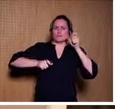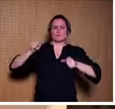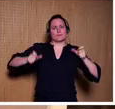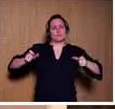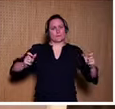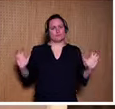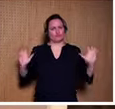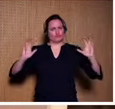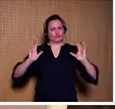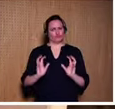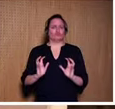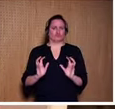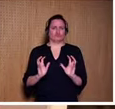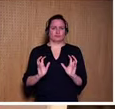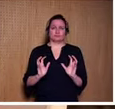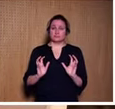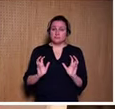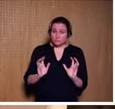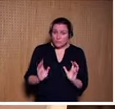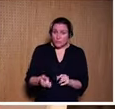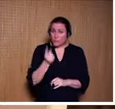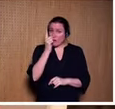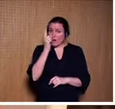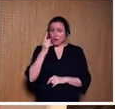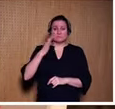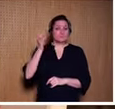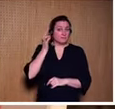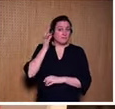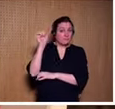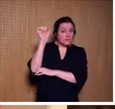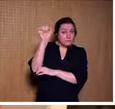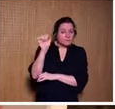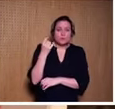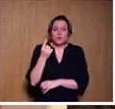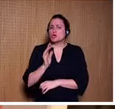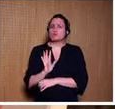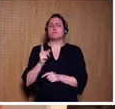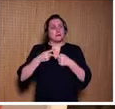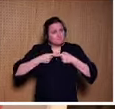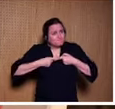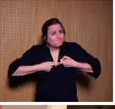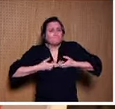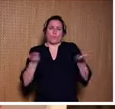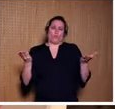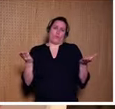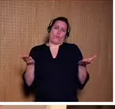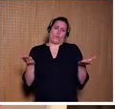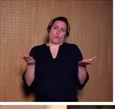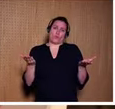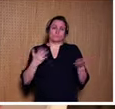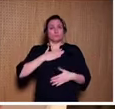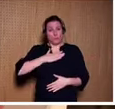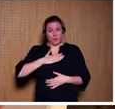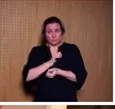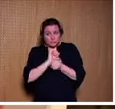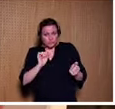movements, but for all movements out there that believe in rights and that believes in democracy.